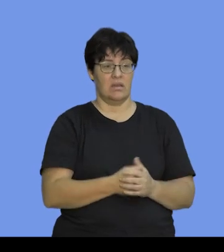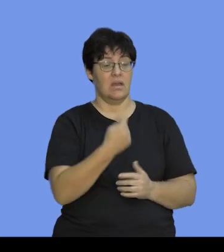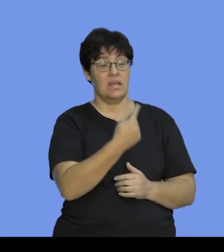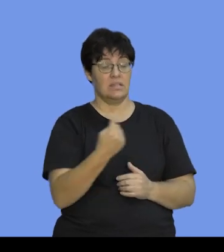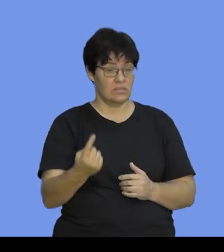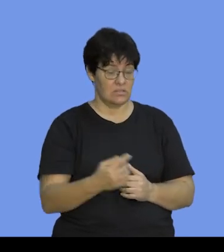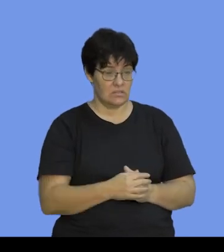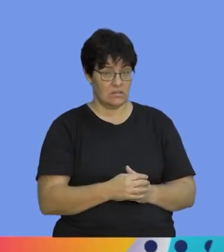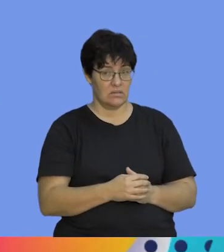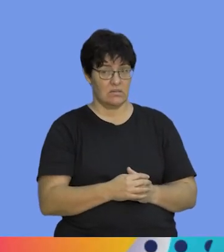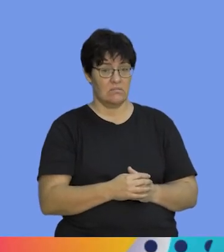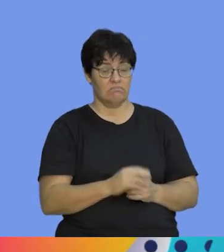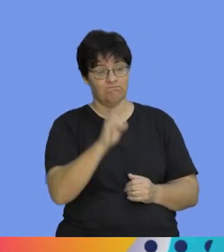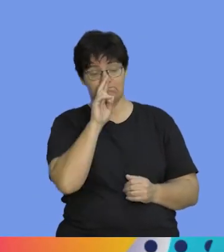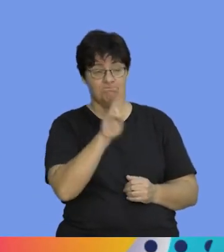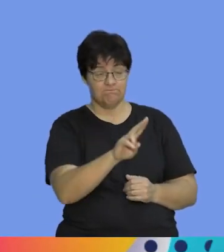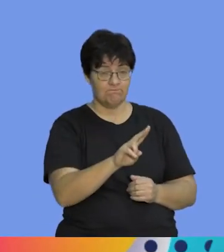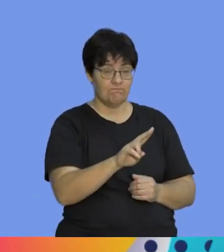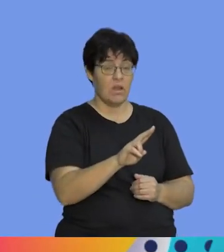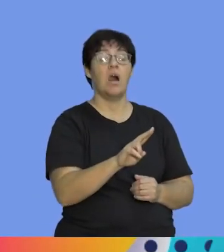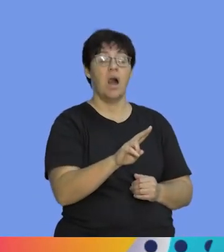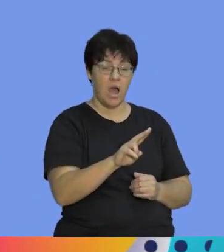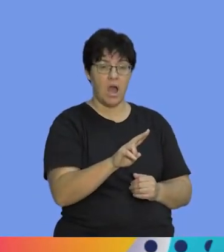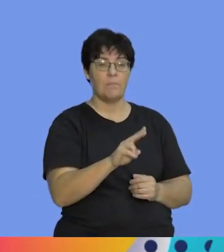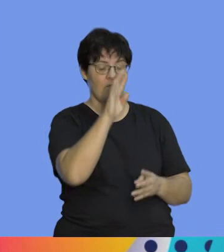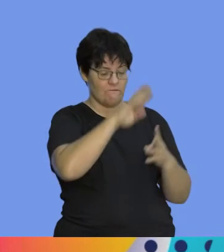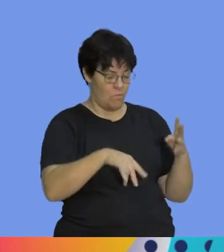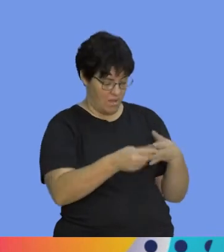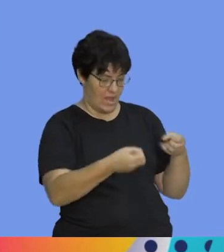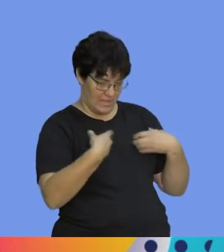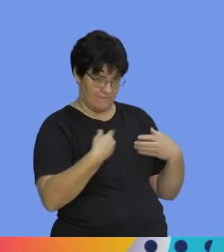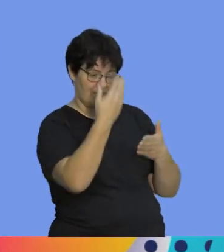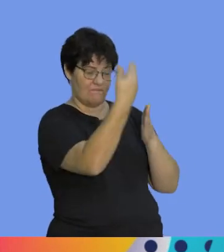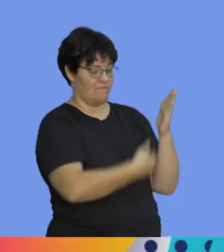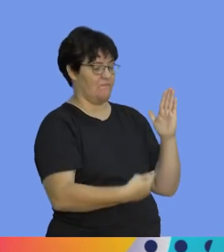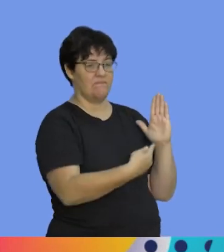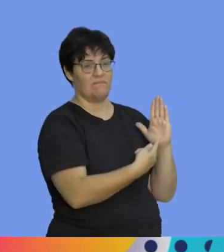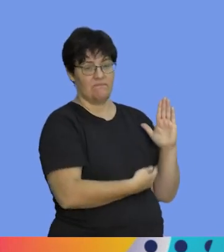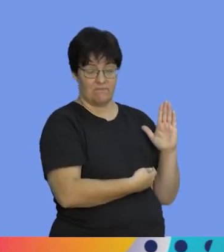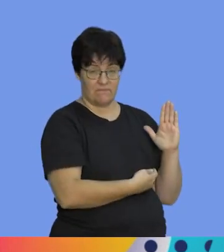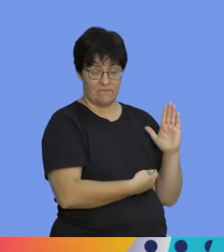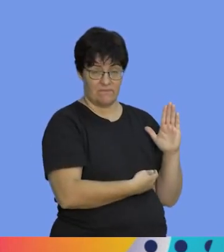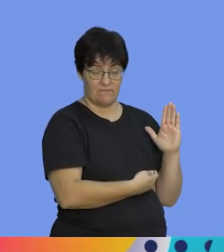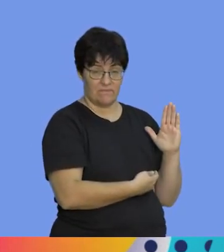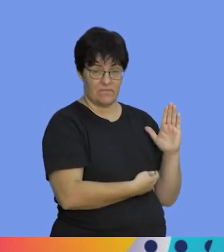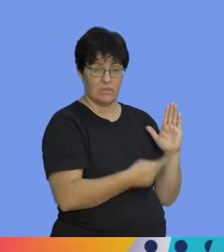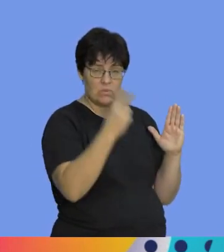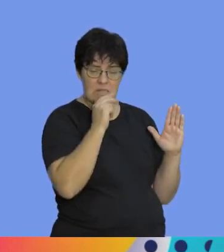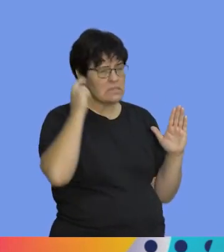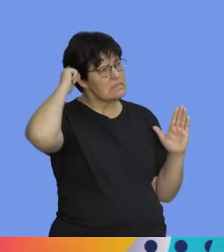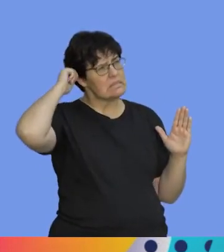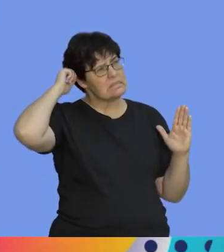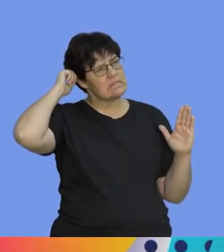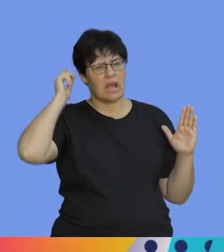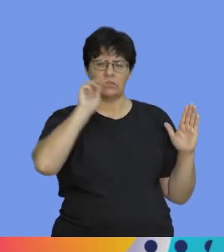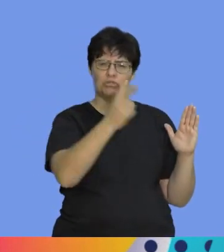time you are given, you're looking for something, the formula is always given on the data sheet. There is no need whatsoever for you to